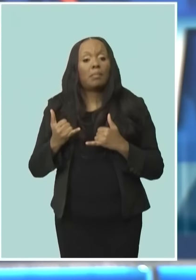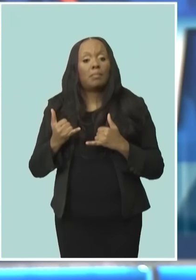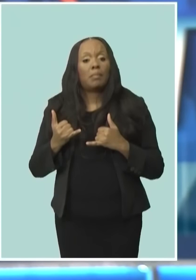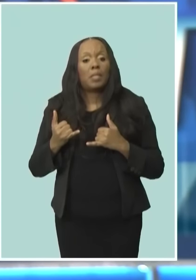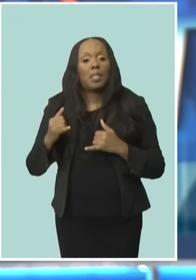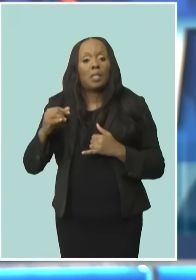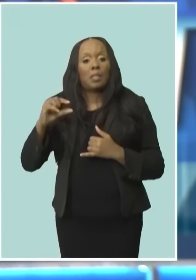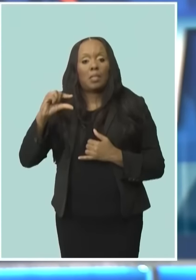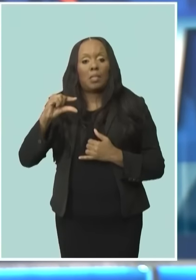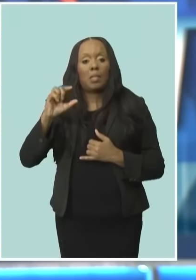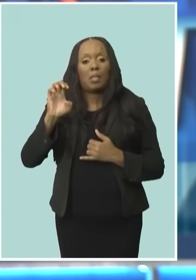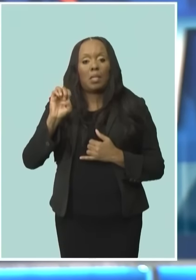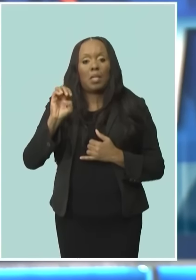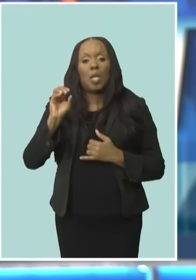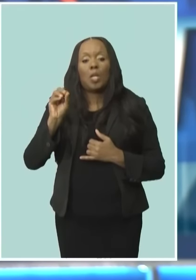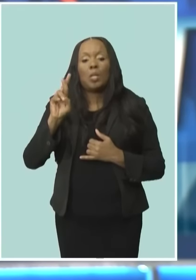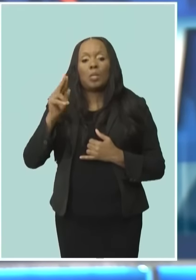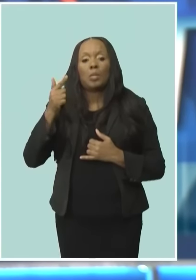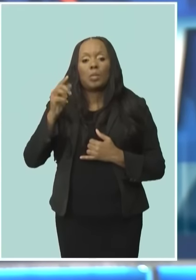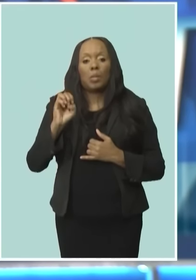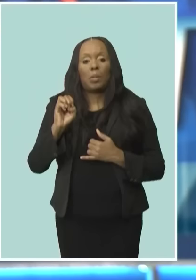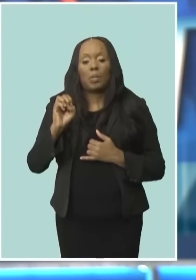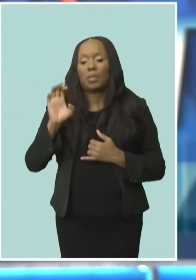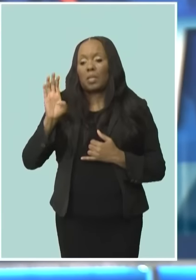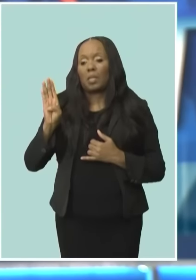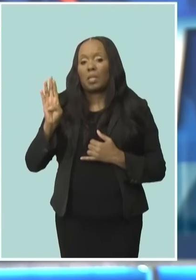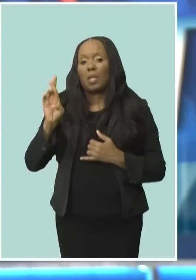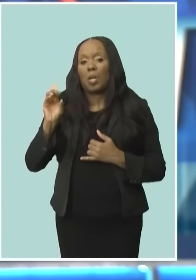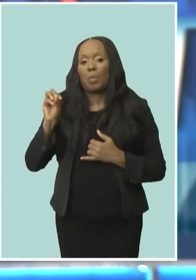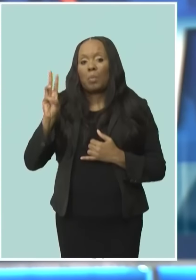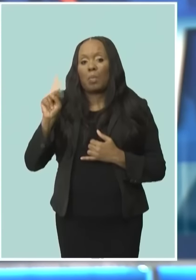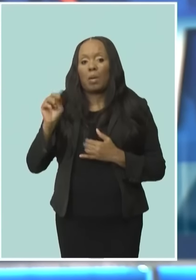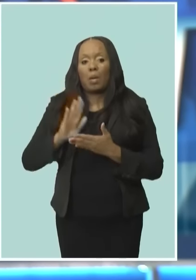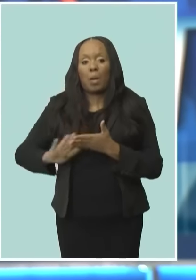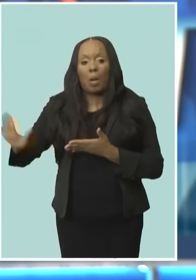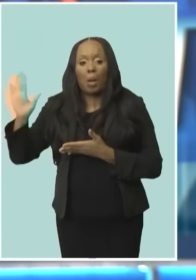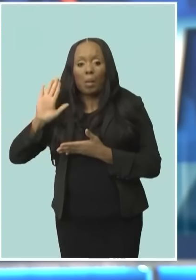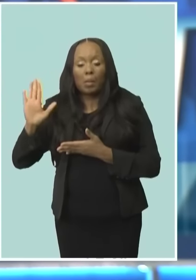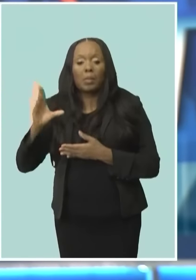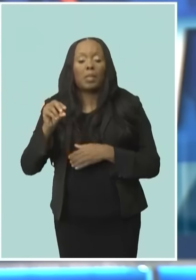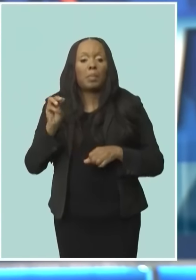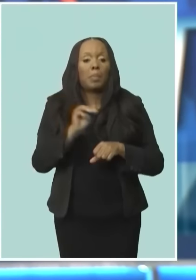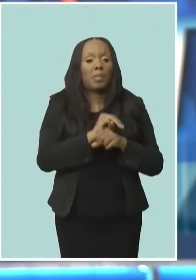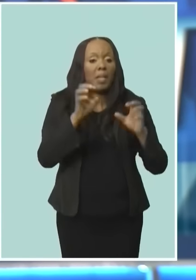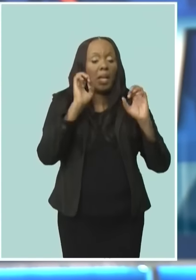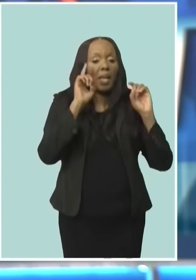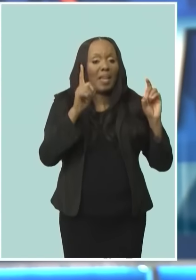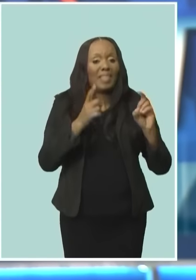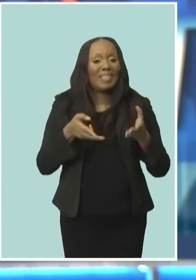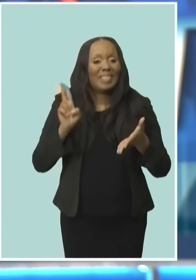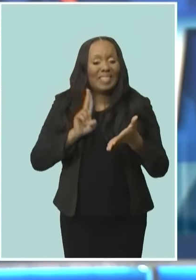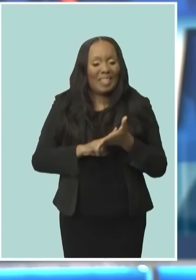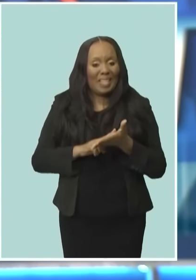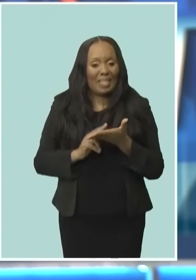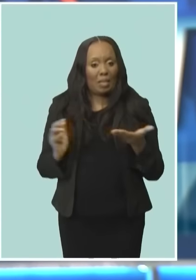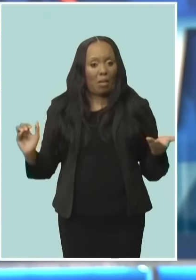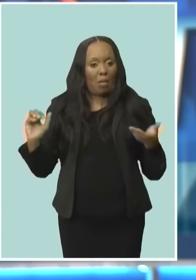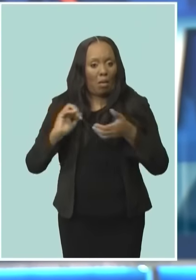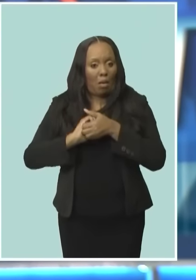Brown College and the Ministry of Educational Transformation and partners today. Trevor Thorpe was at the signing